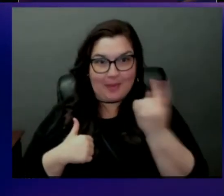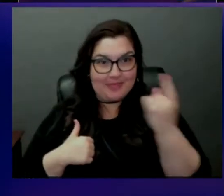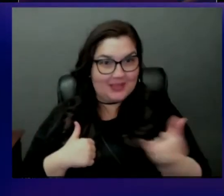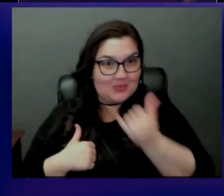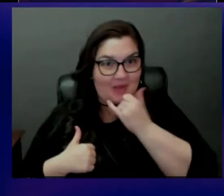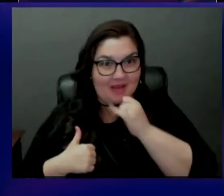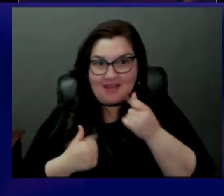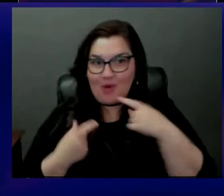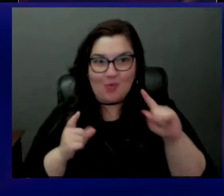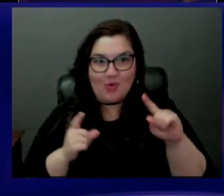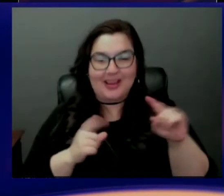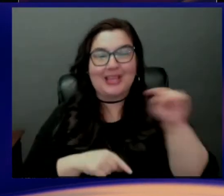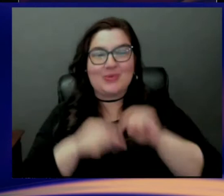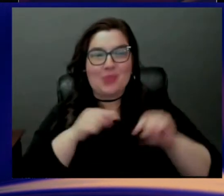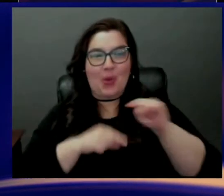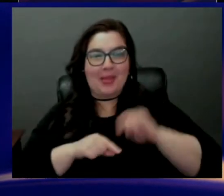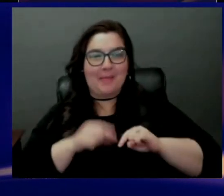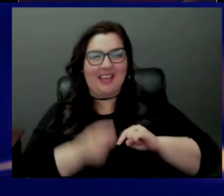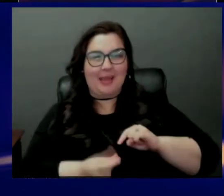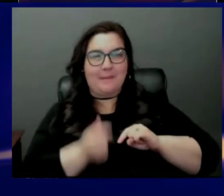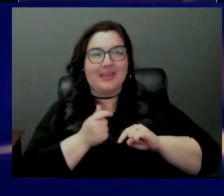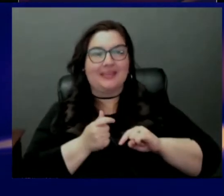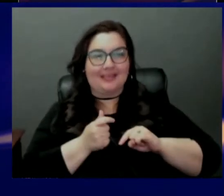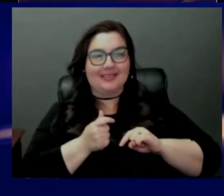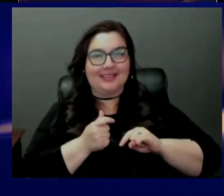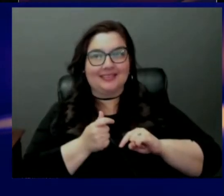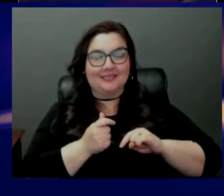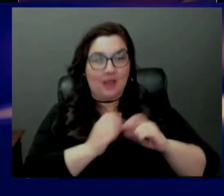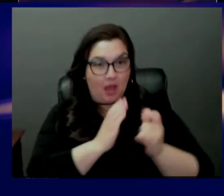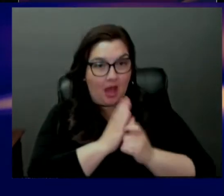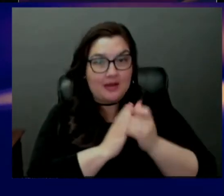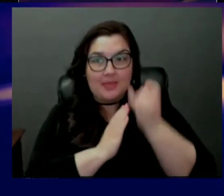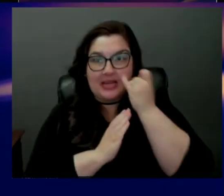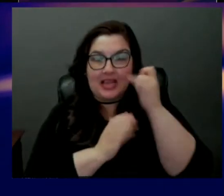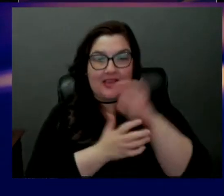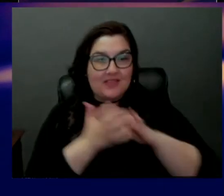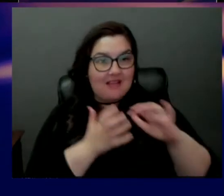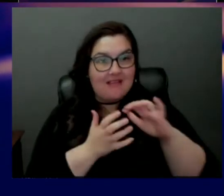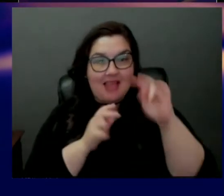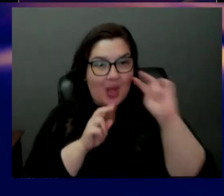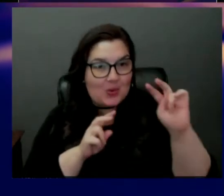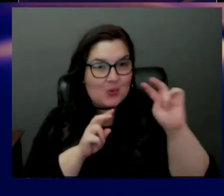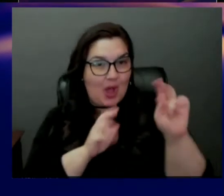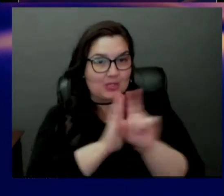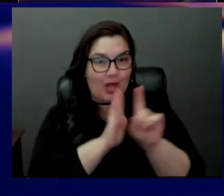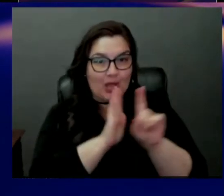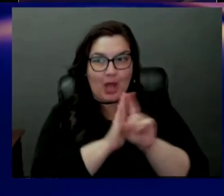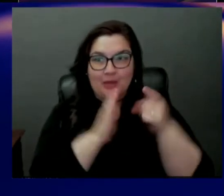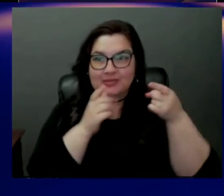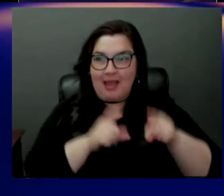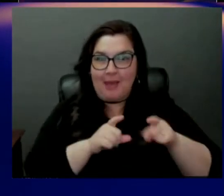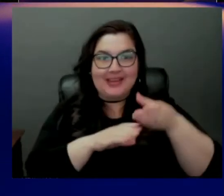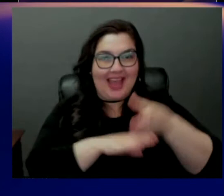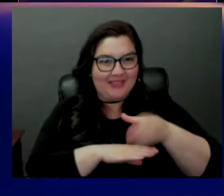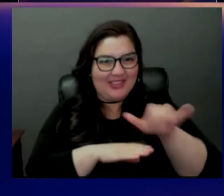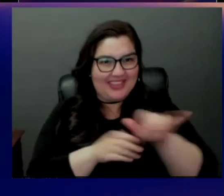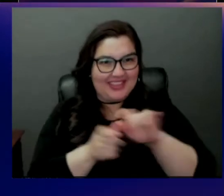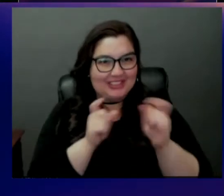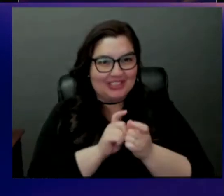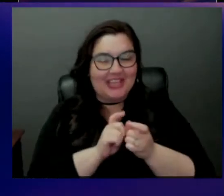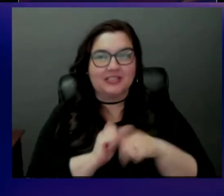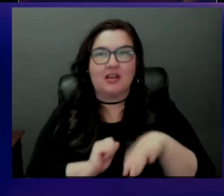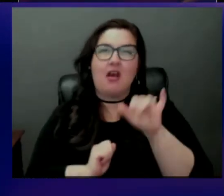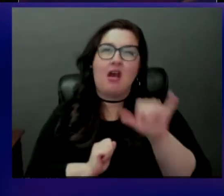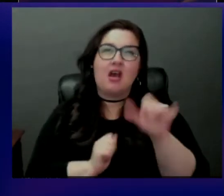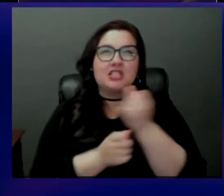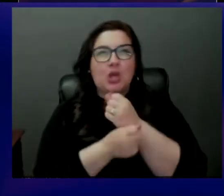could roll it back immediately. And it would roll back automatically if there were some CloudWatch alarms going off after I made that change. So it's sort of a safe feature flag.